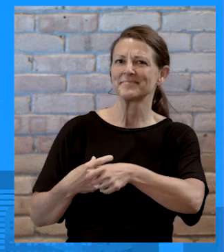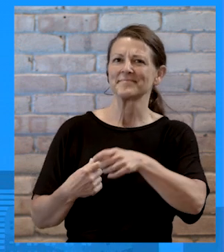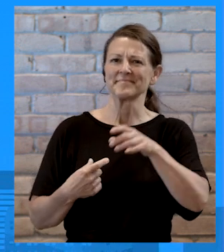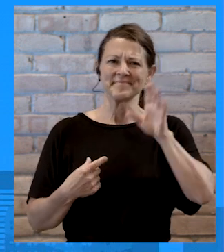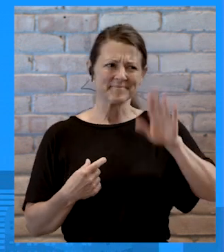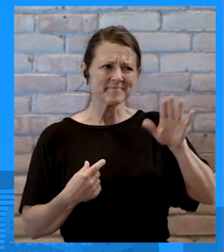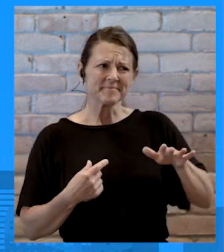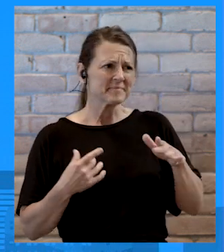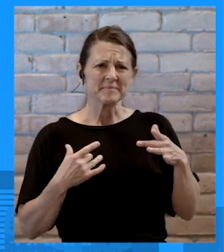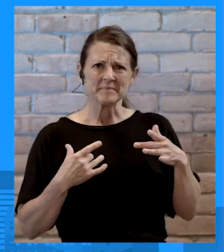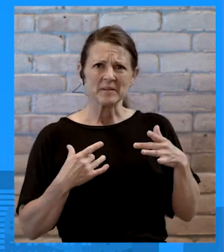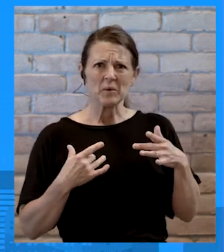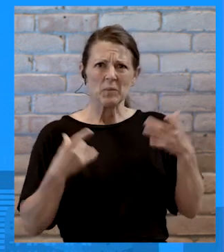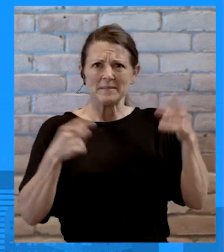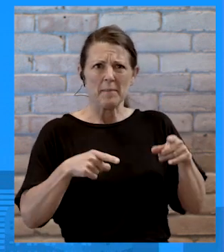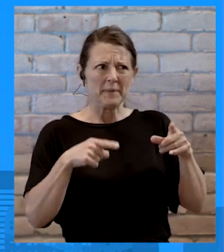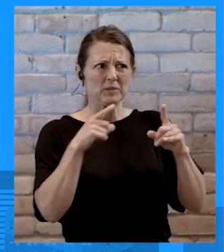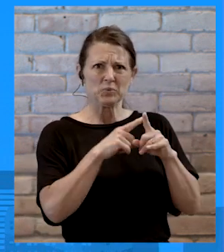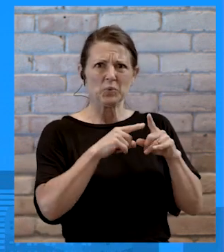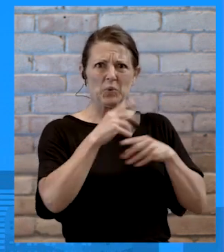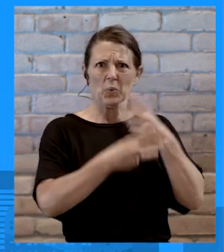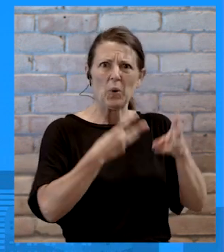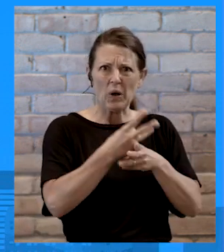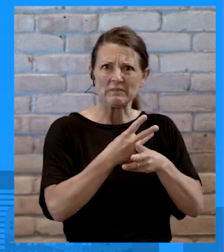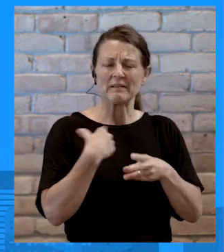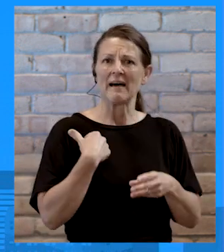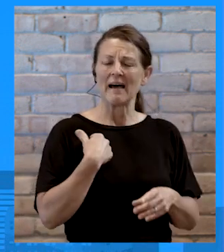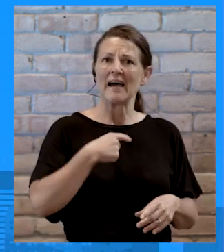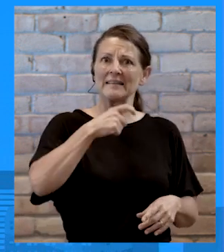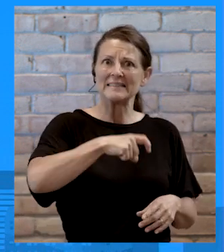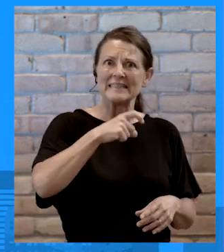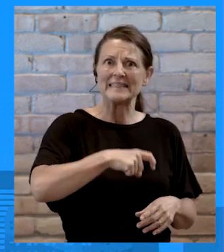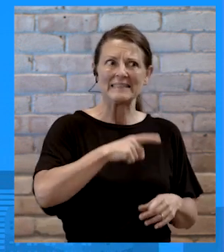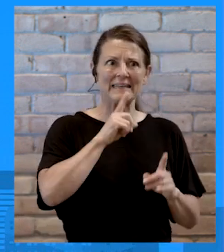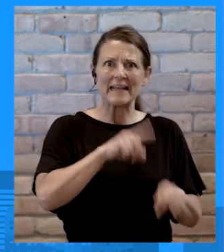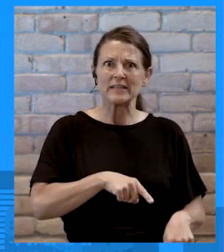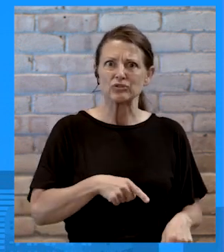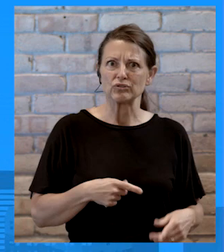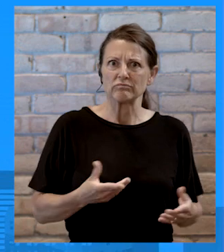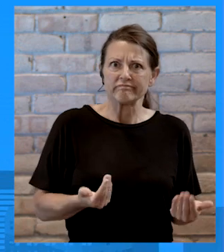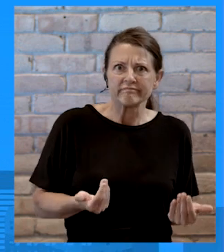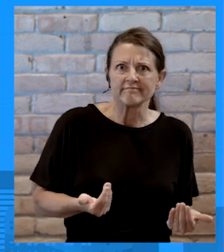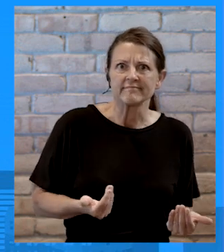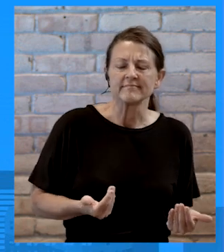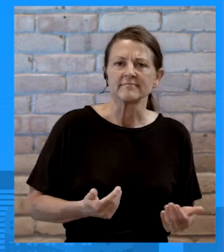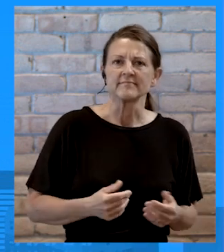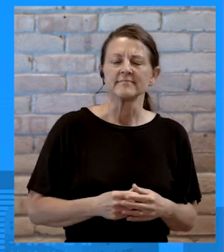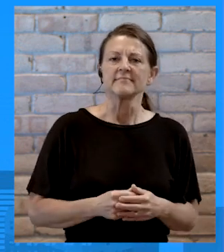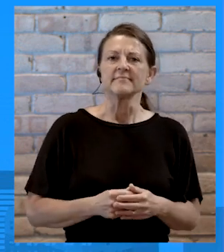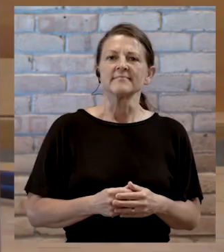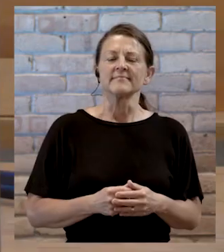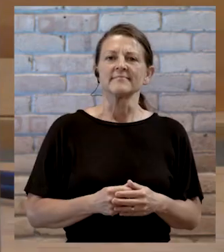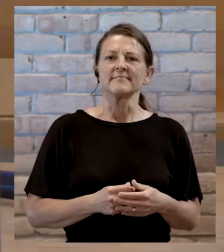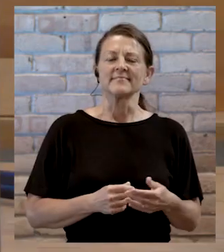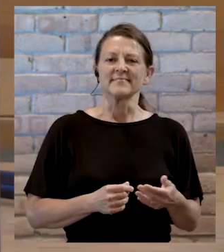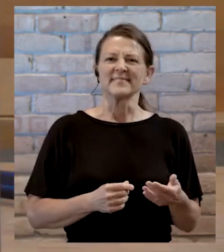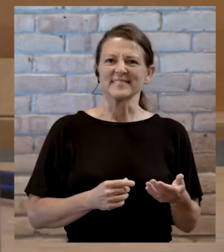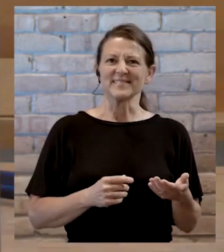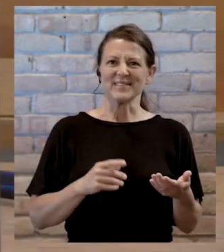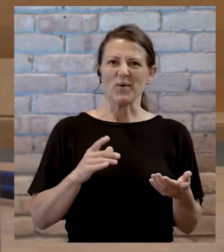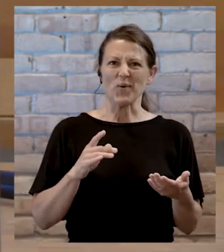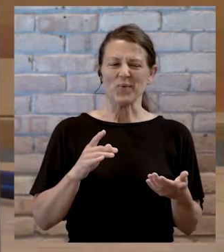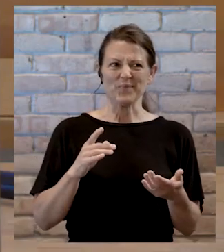"What's happening to the world? I need an answer." And as I look back on the